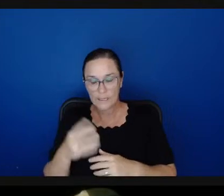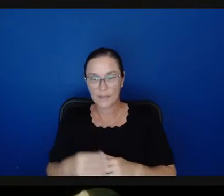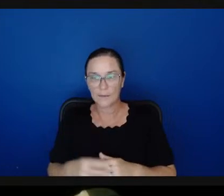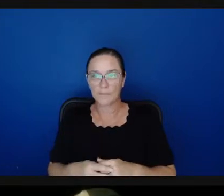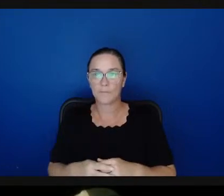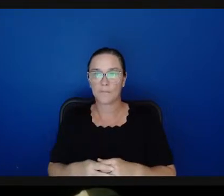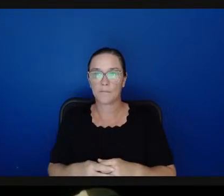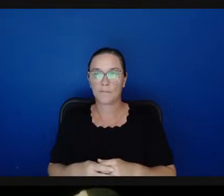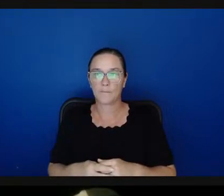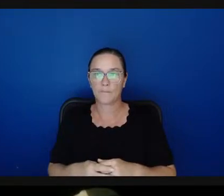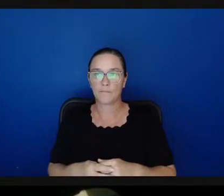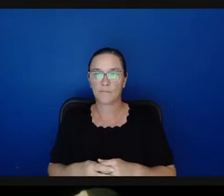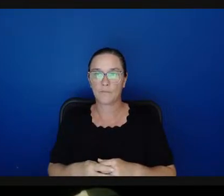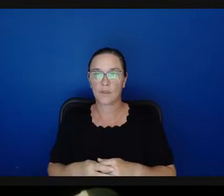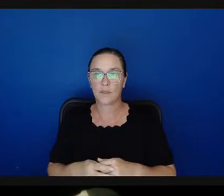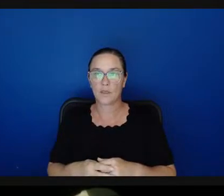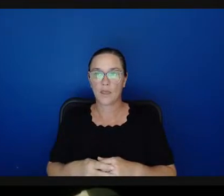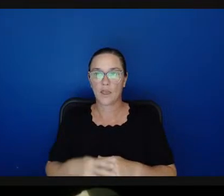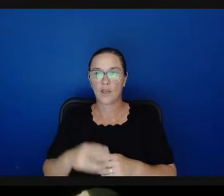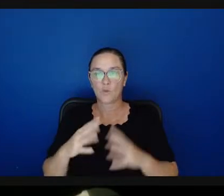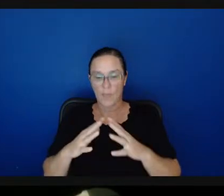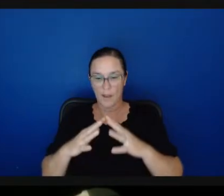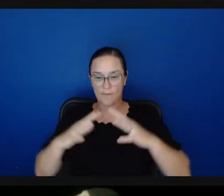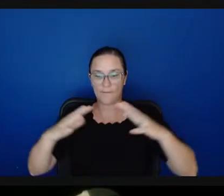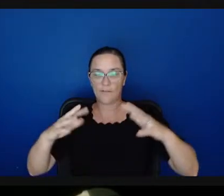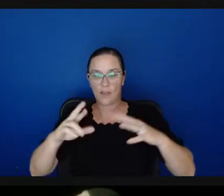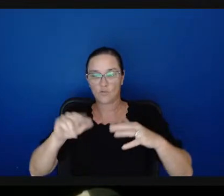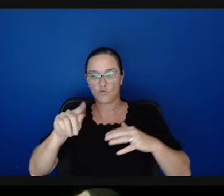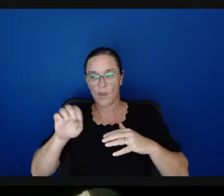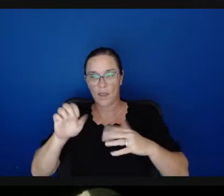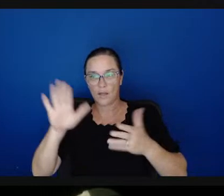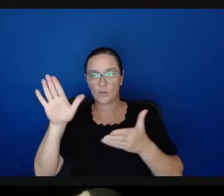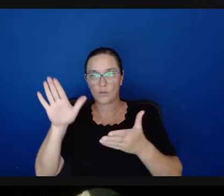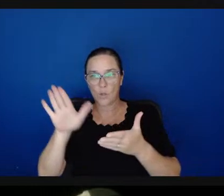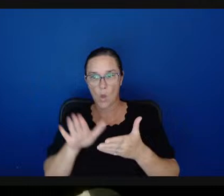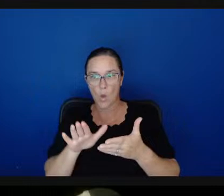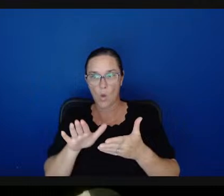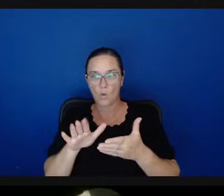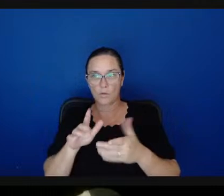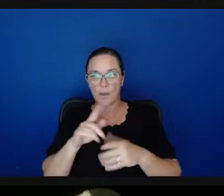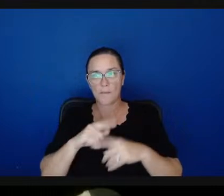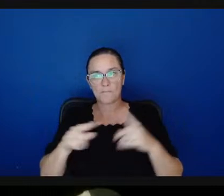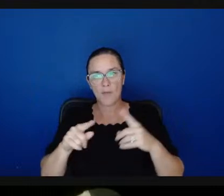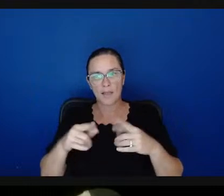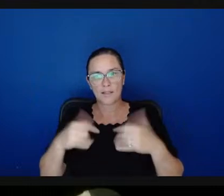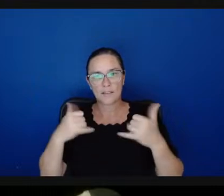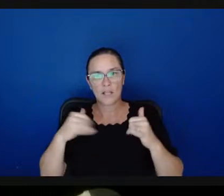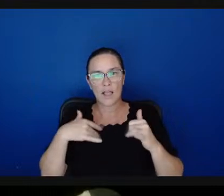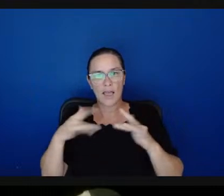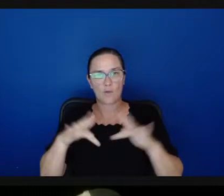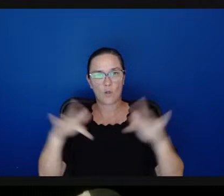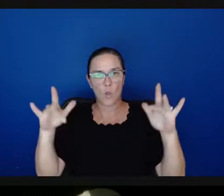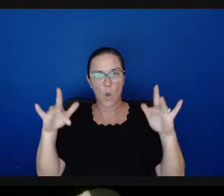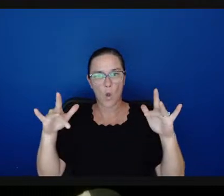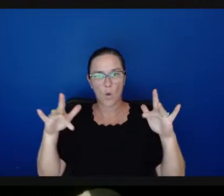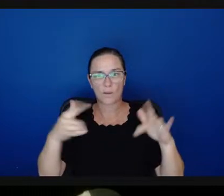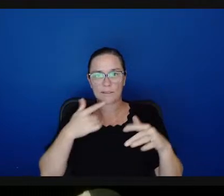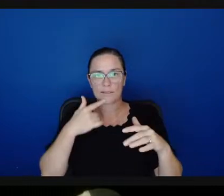And they note the drop in inflation rate, even though strong vent glow continues, suggests the